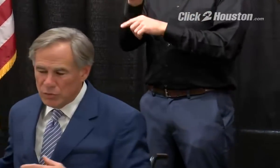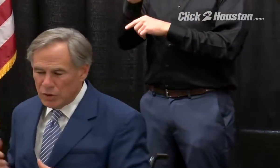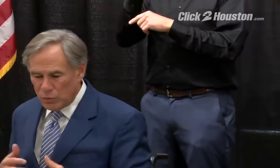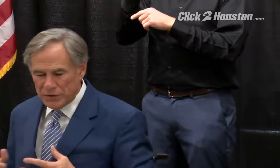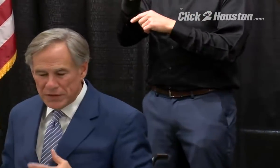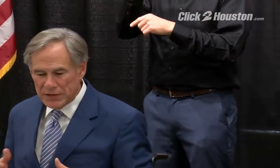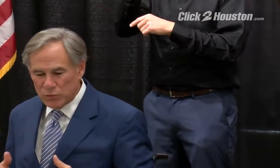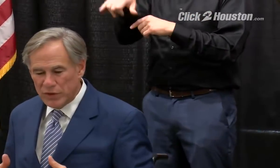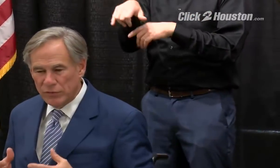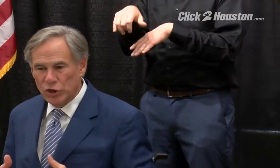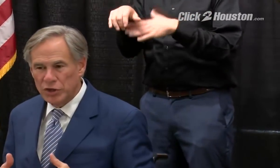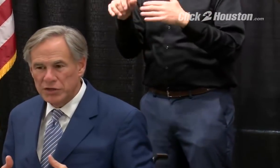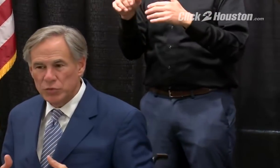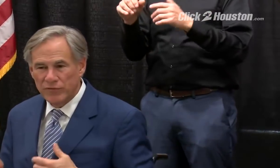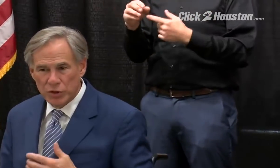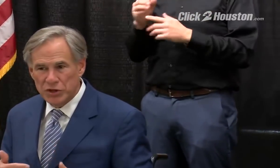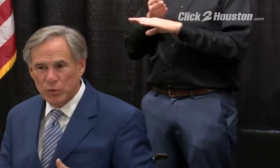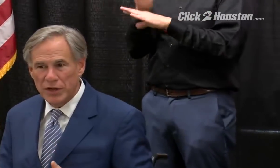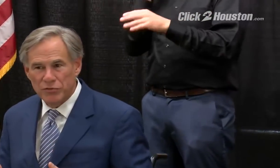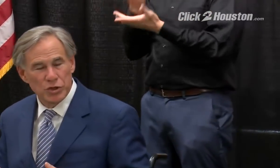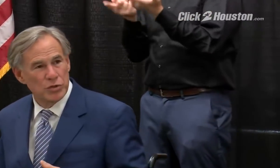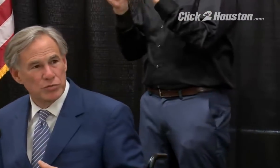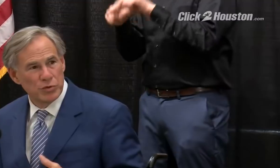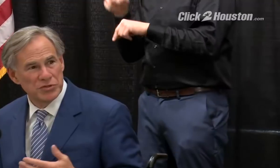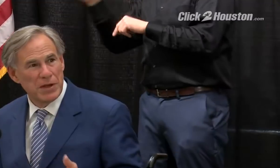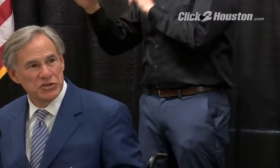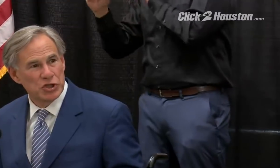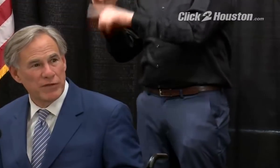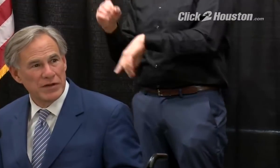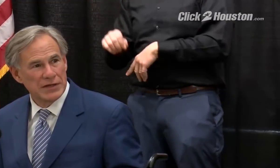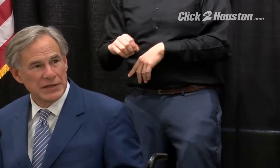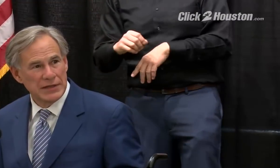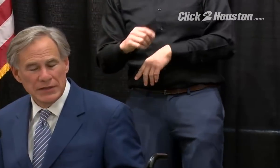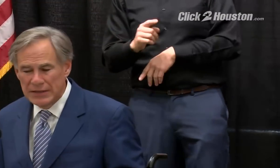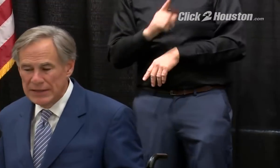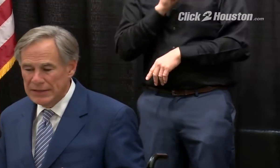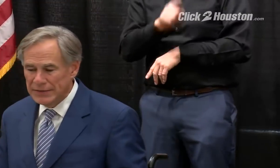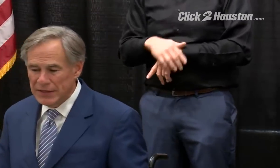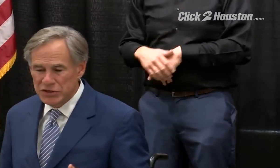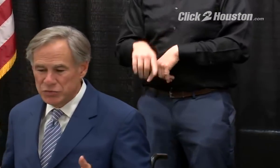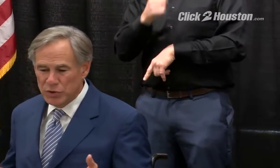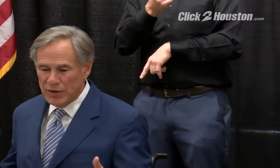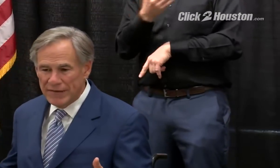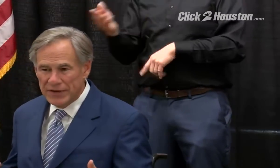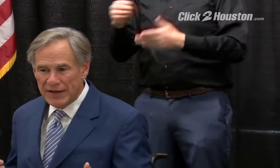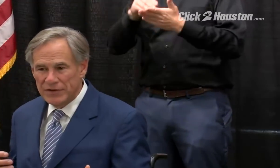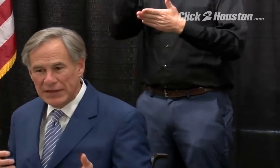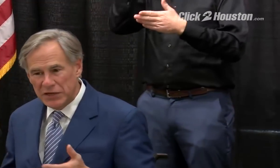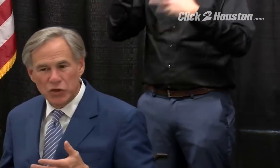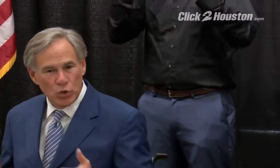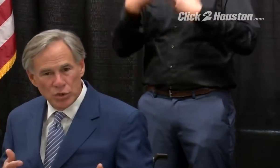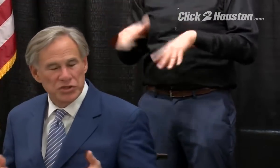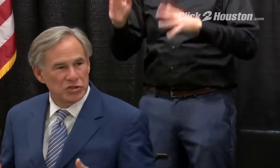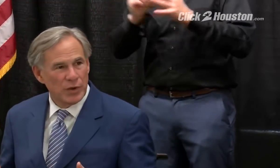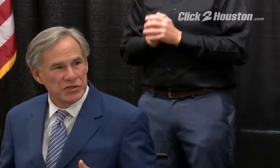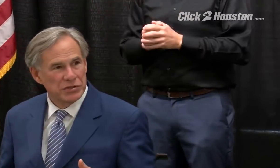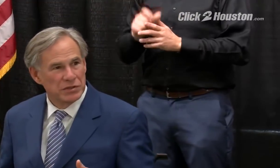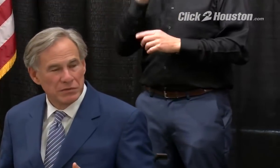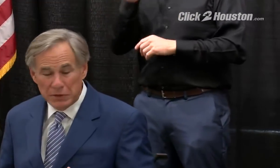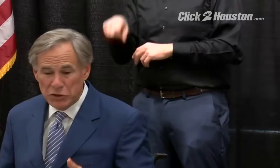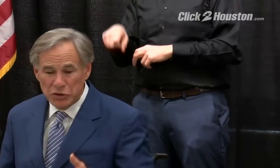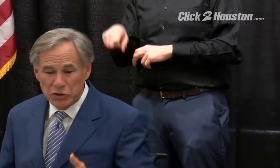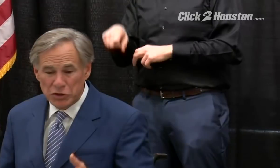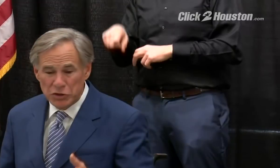Sure. So one thing that we've learned as we've worked our way through the response to COVID-19, and that is we don't have to have an either-or